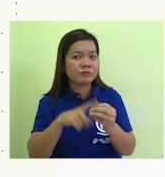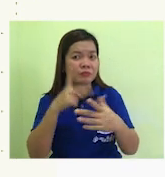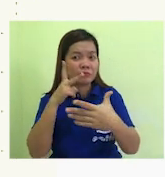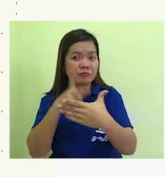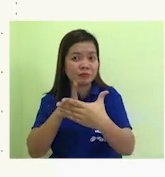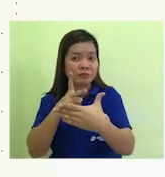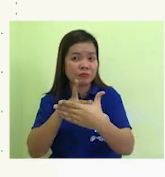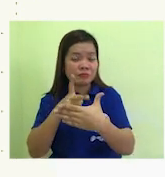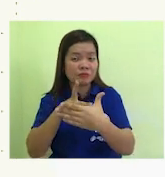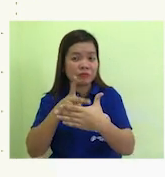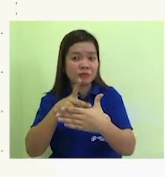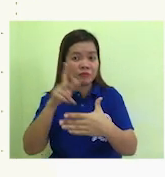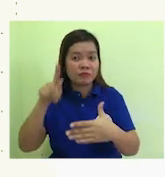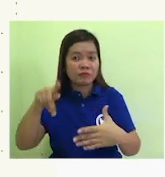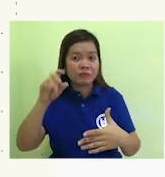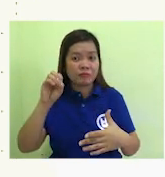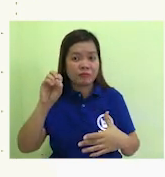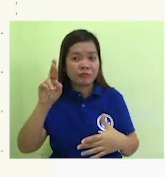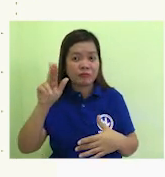the parabola?